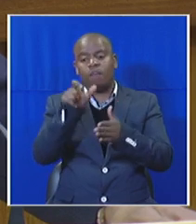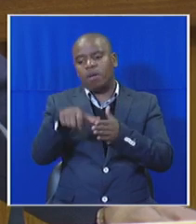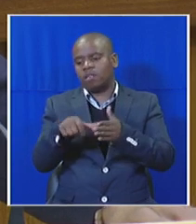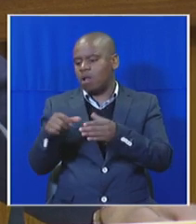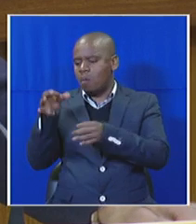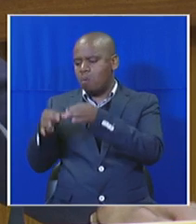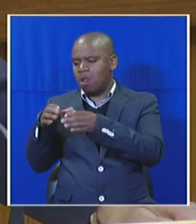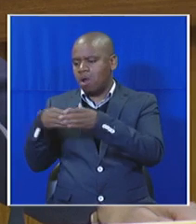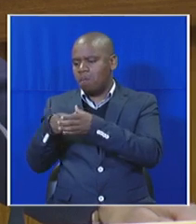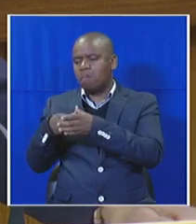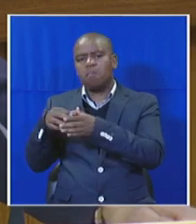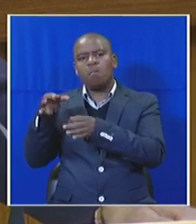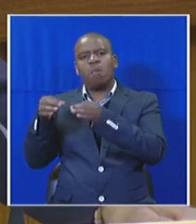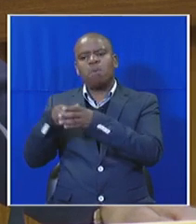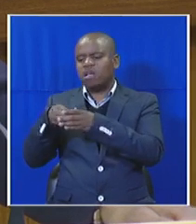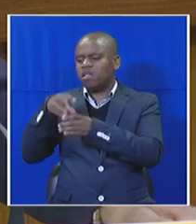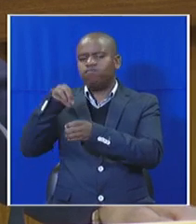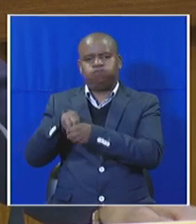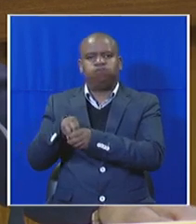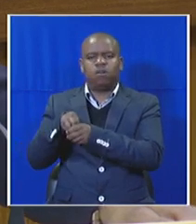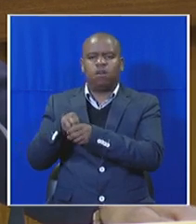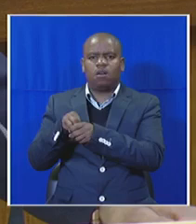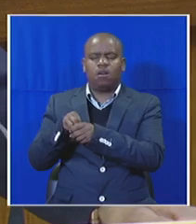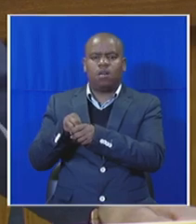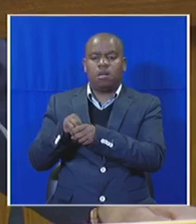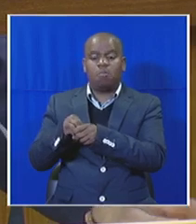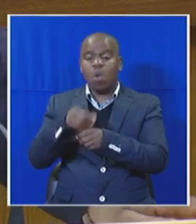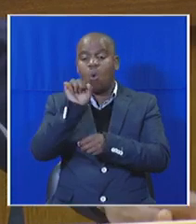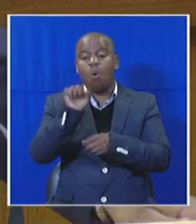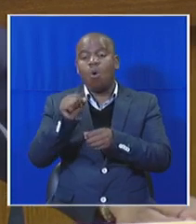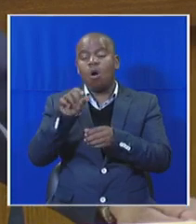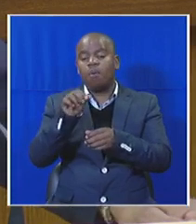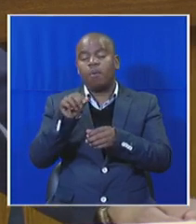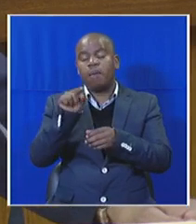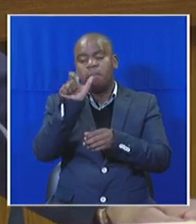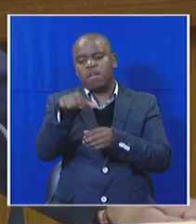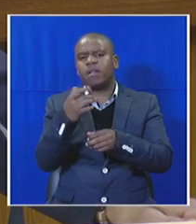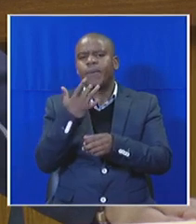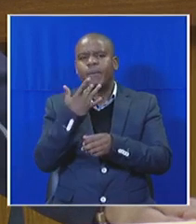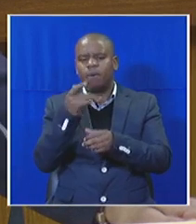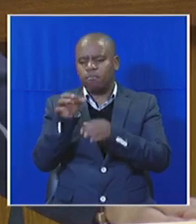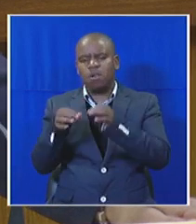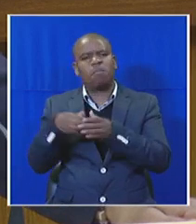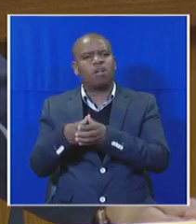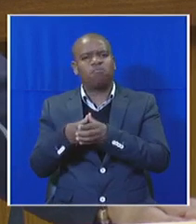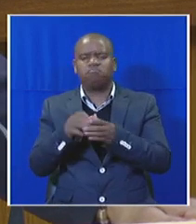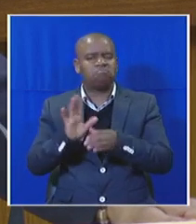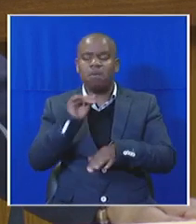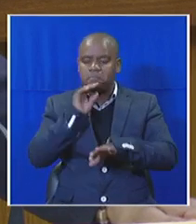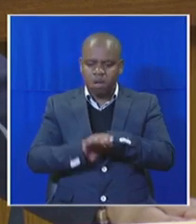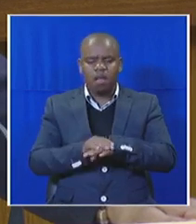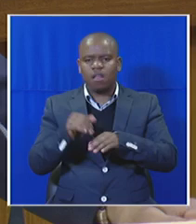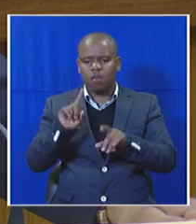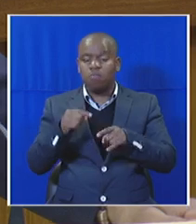political affiliation do not necessarily make every member of any party to be